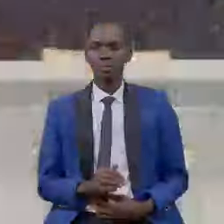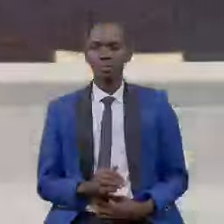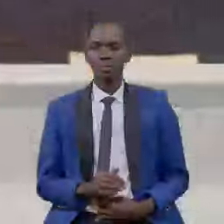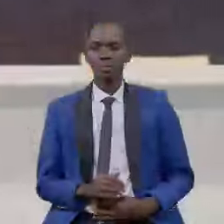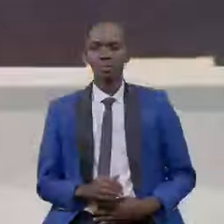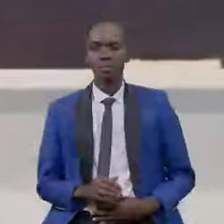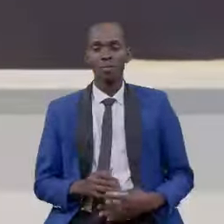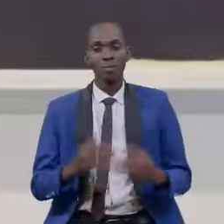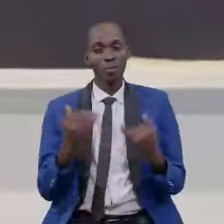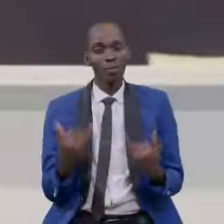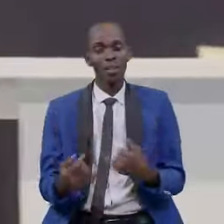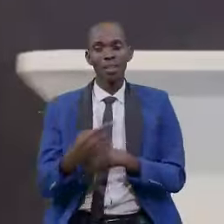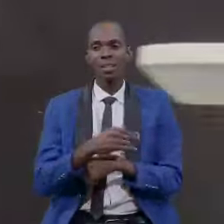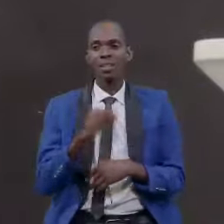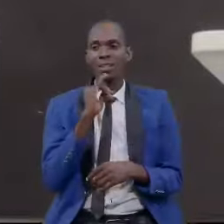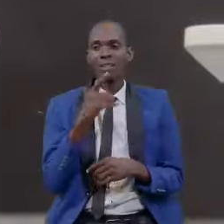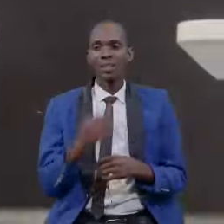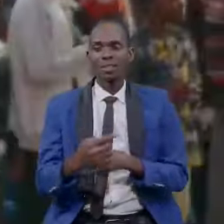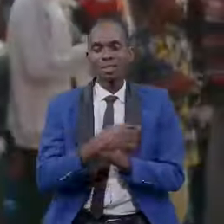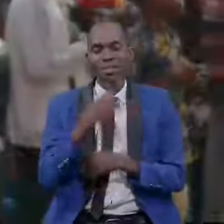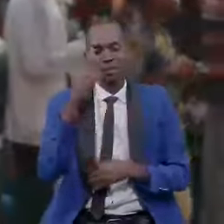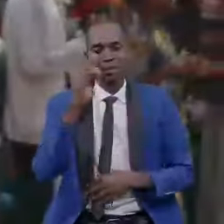Today is the day for your miracle.